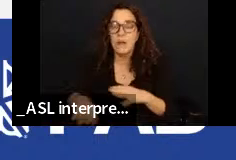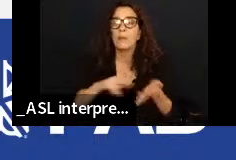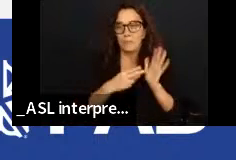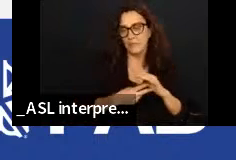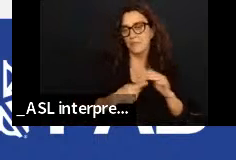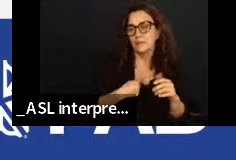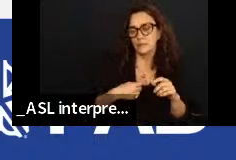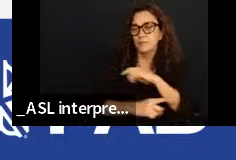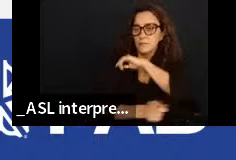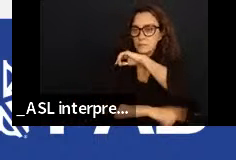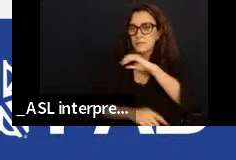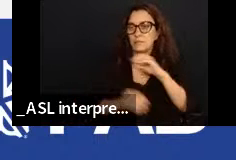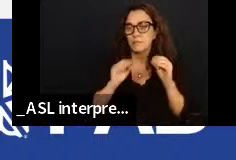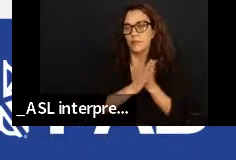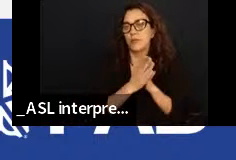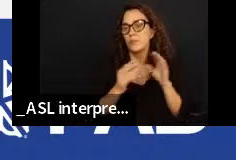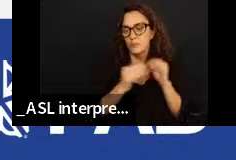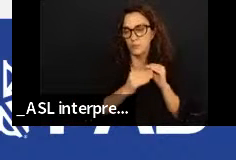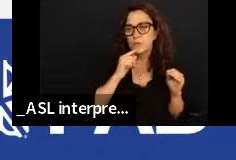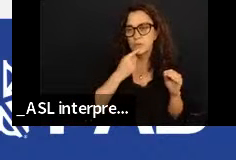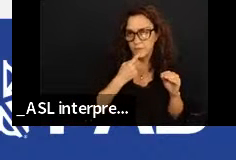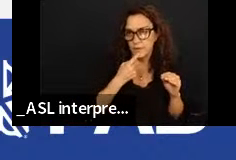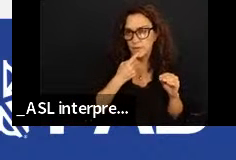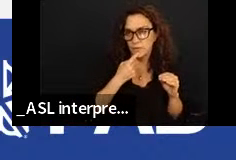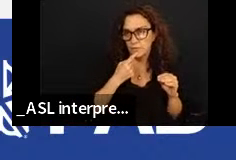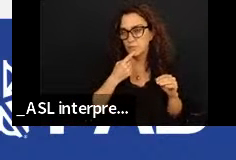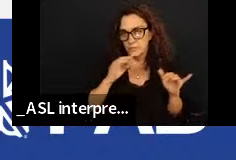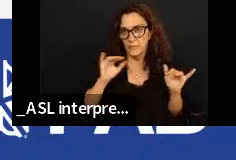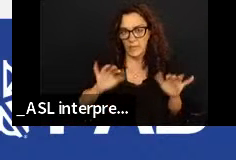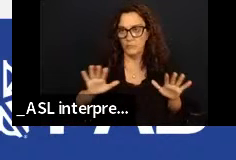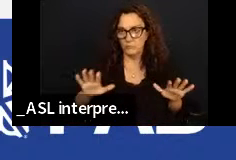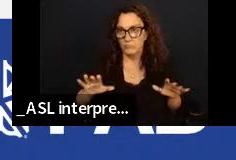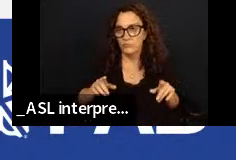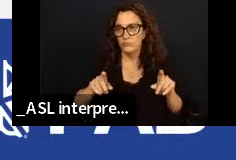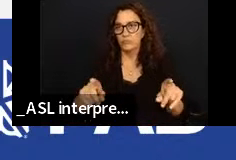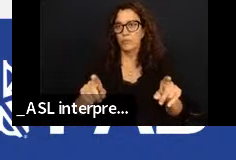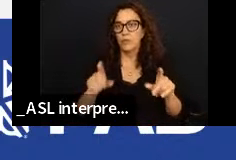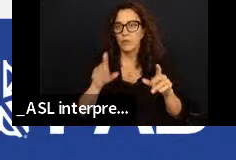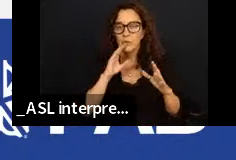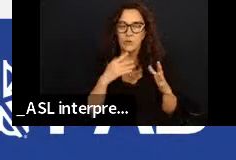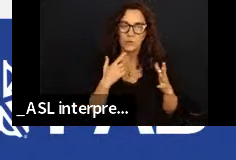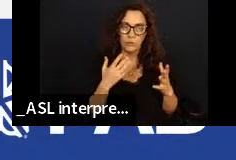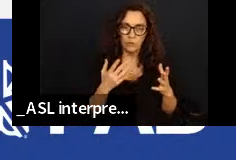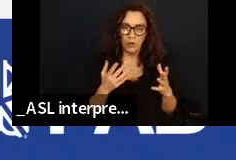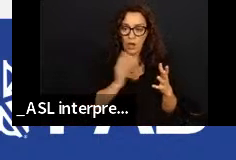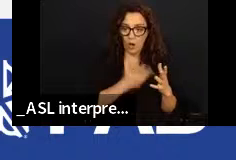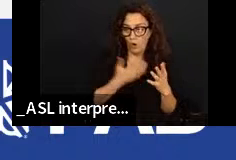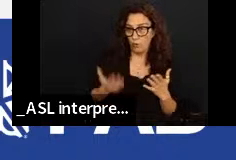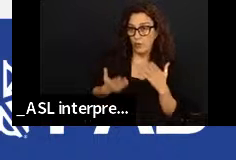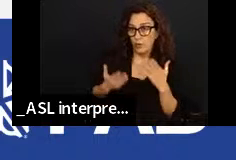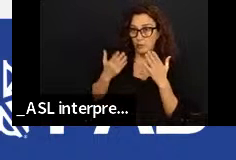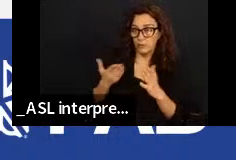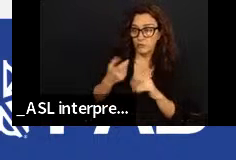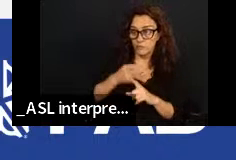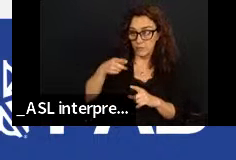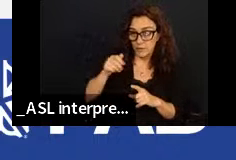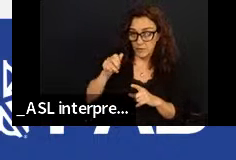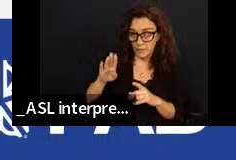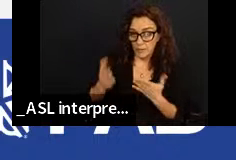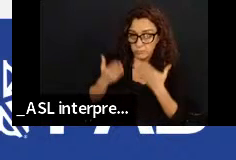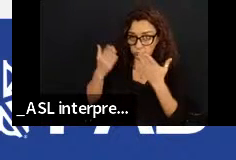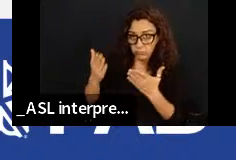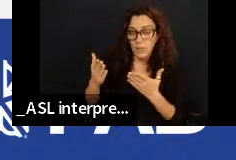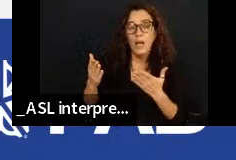Currently, the disciplinary matrix will bind the recommendations that PAB makes with respect to